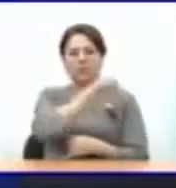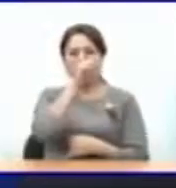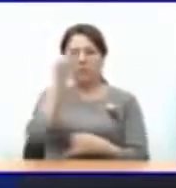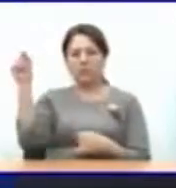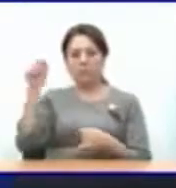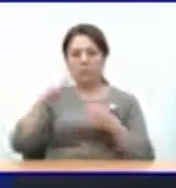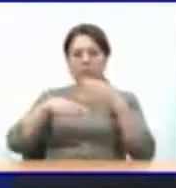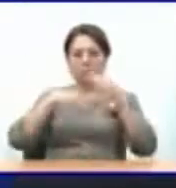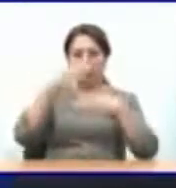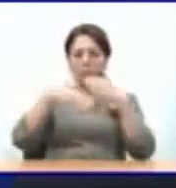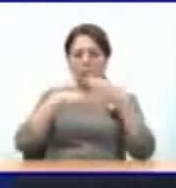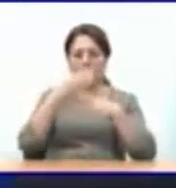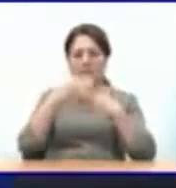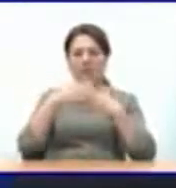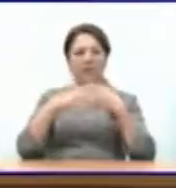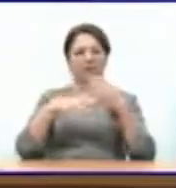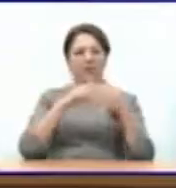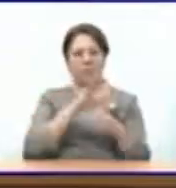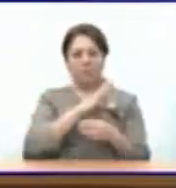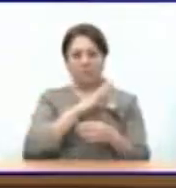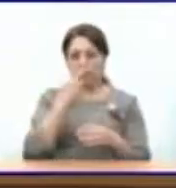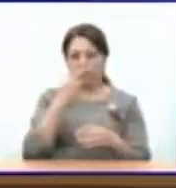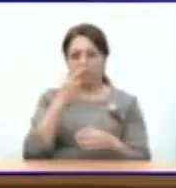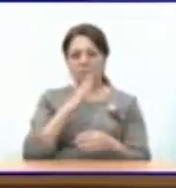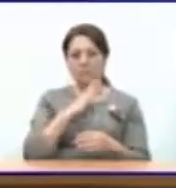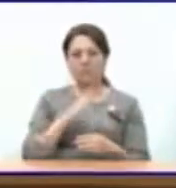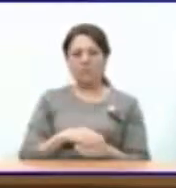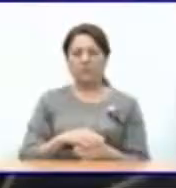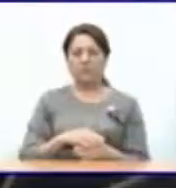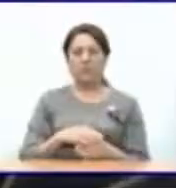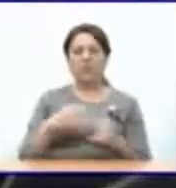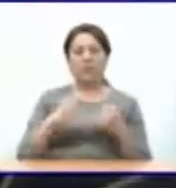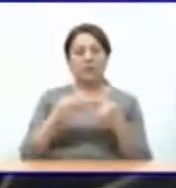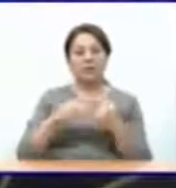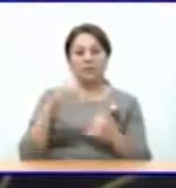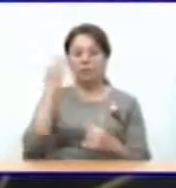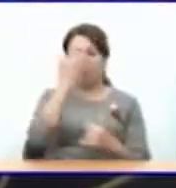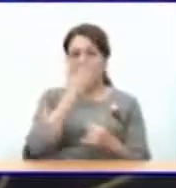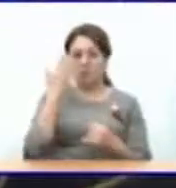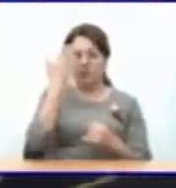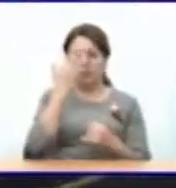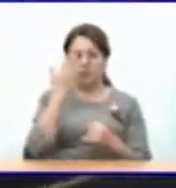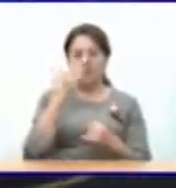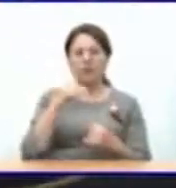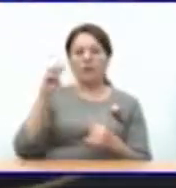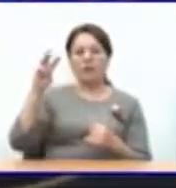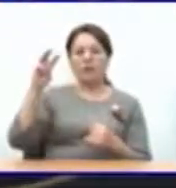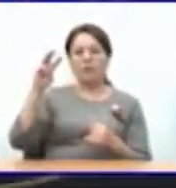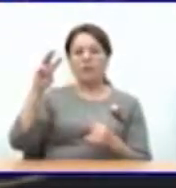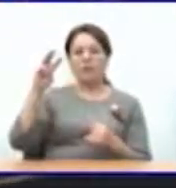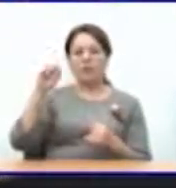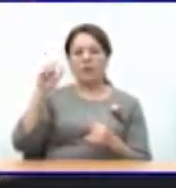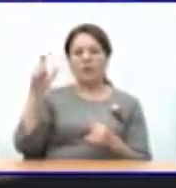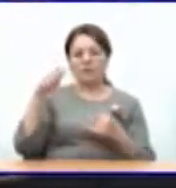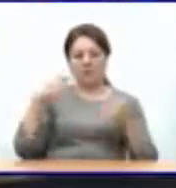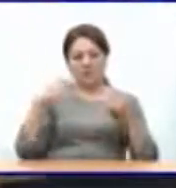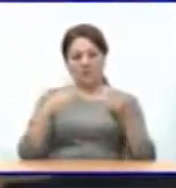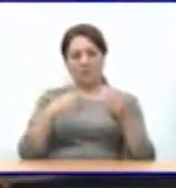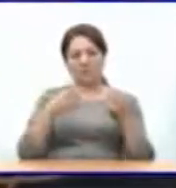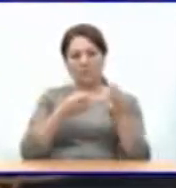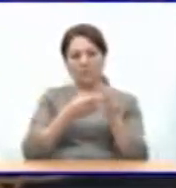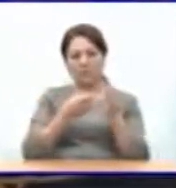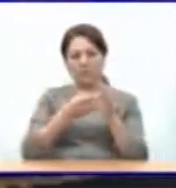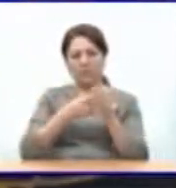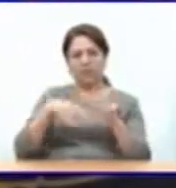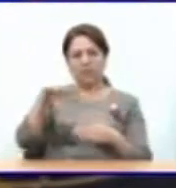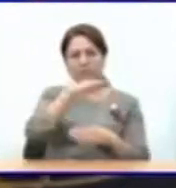va tartibsiz holatda ko'rinib turibdi. Yerning yuzasida esa magnet maydon chiziqlari janubiy qutbdan, ya'ni